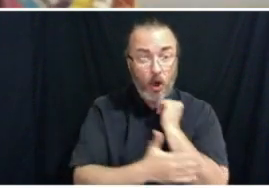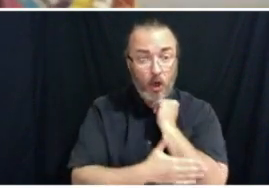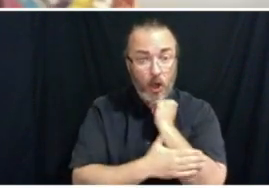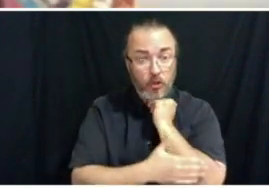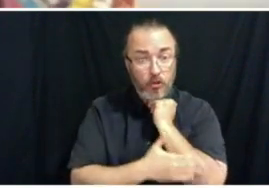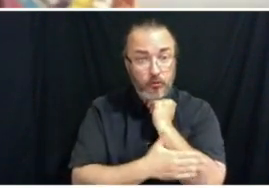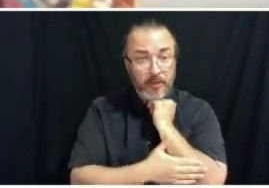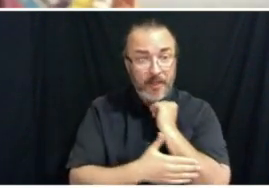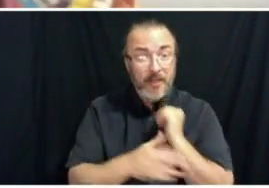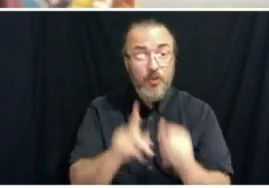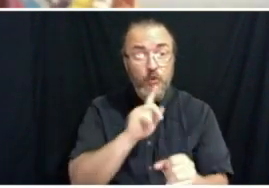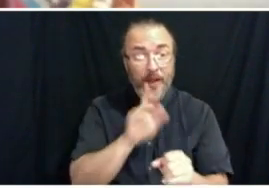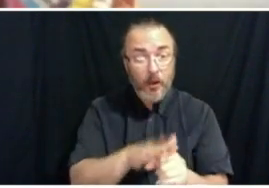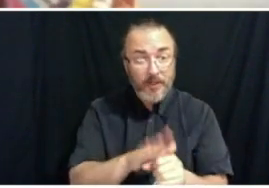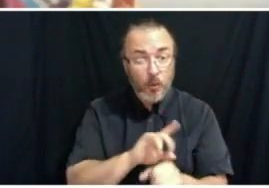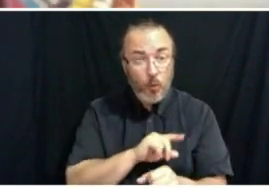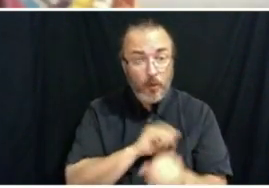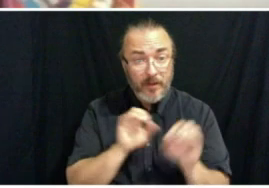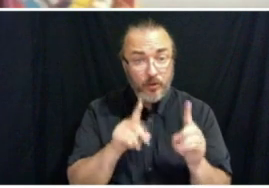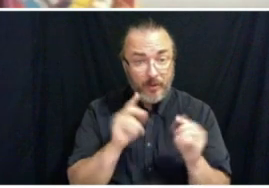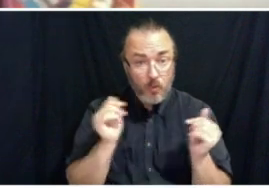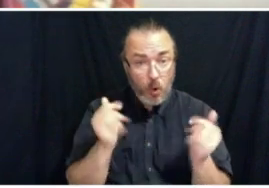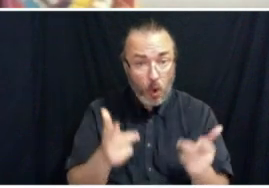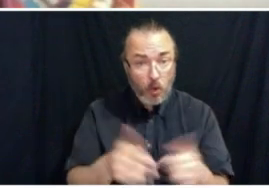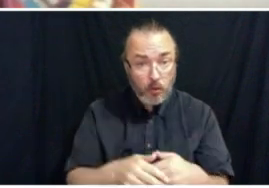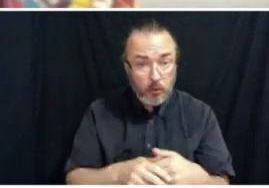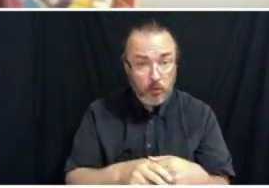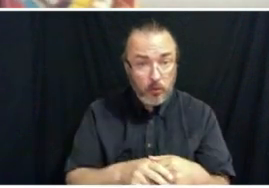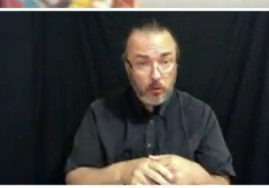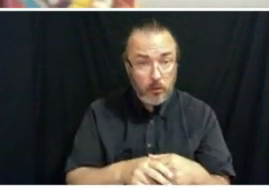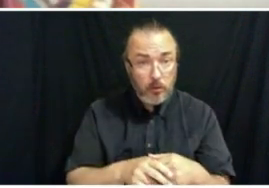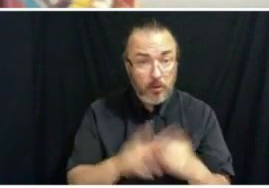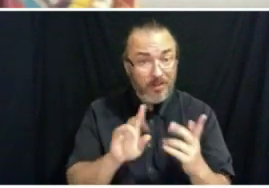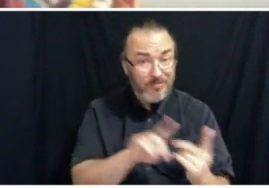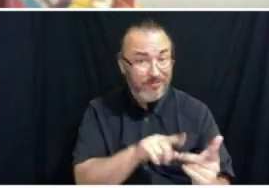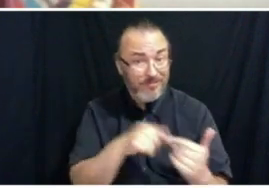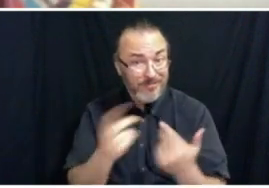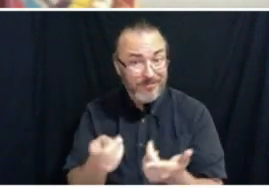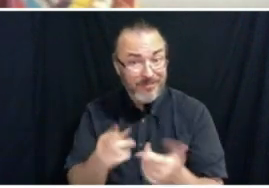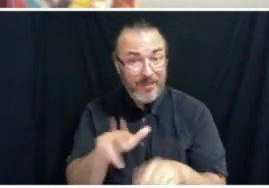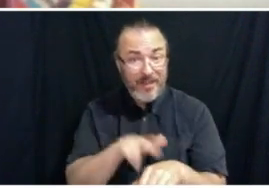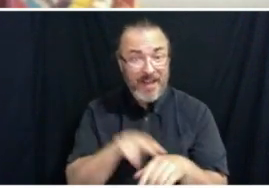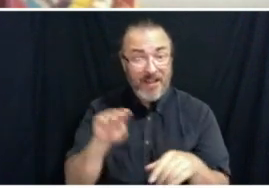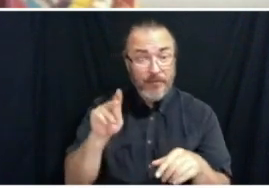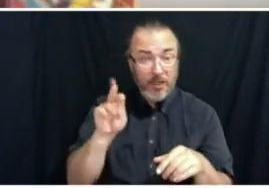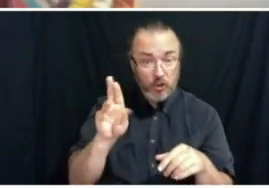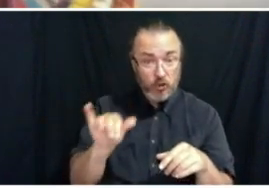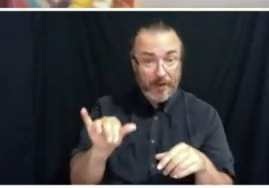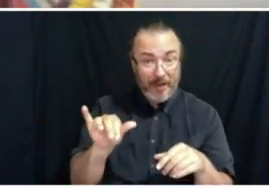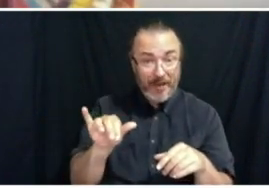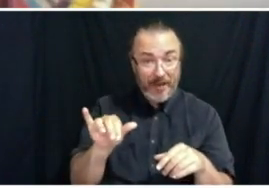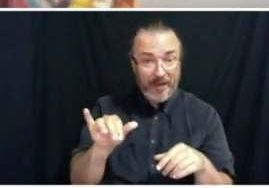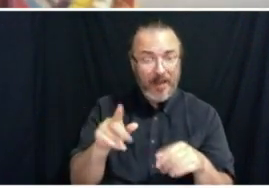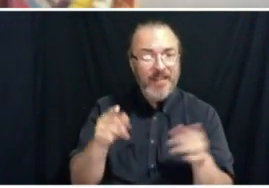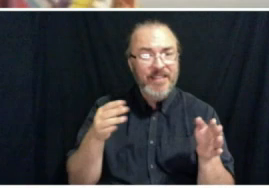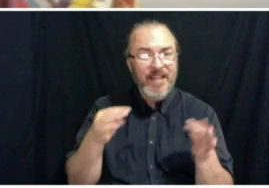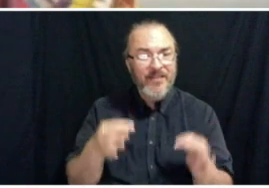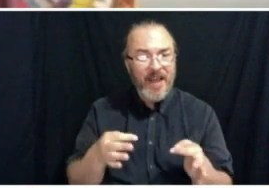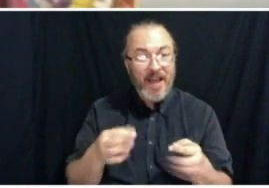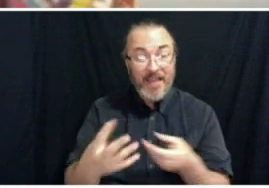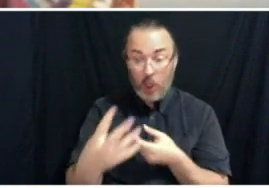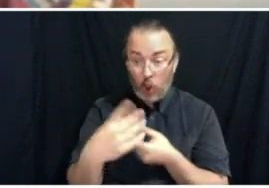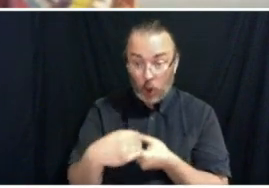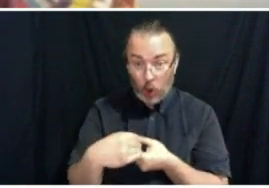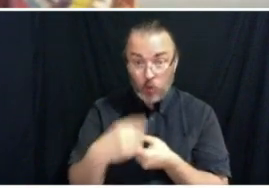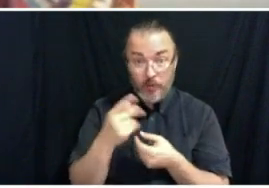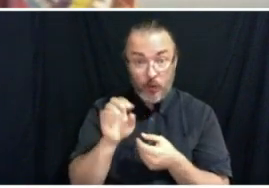quality education for all. In this end, the National Ministry of Education in Colombia has defined inclusion in education as